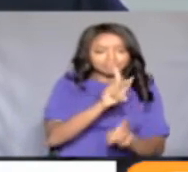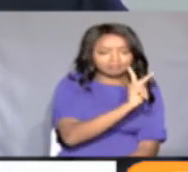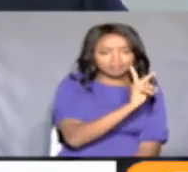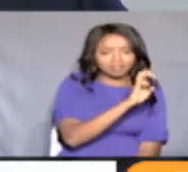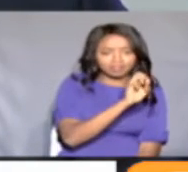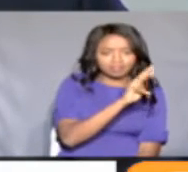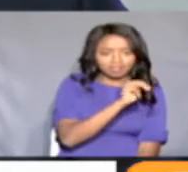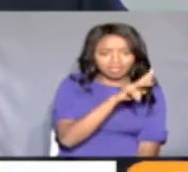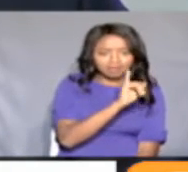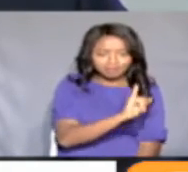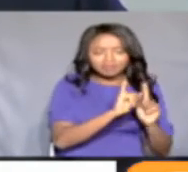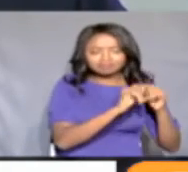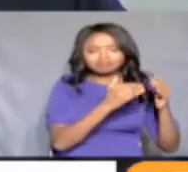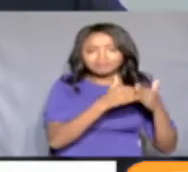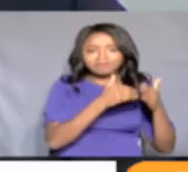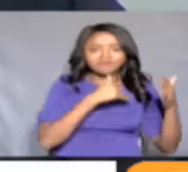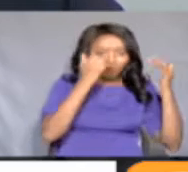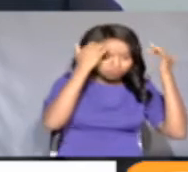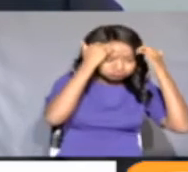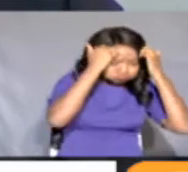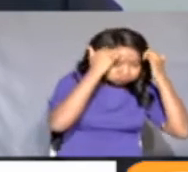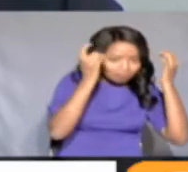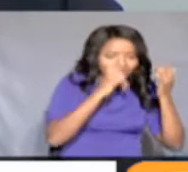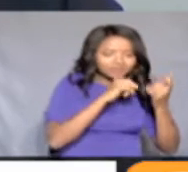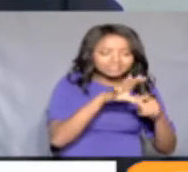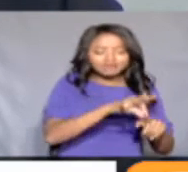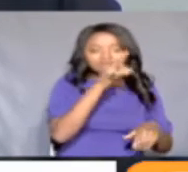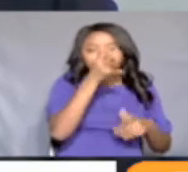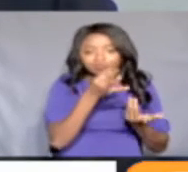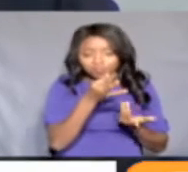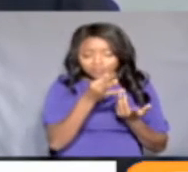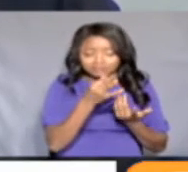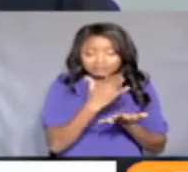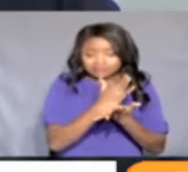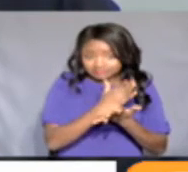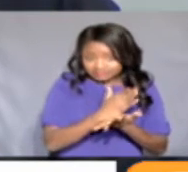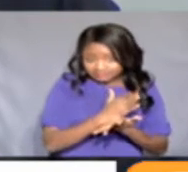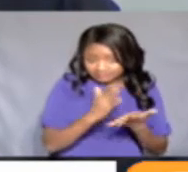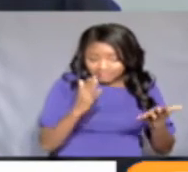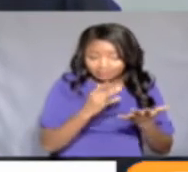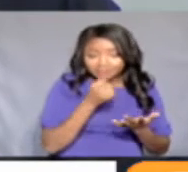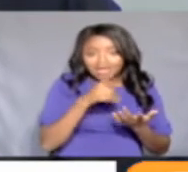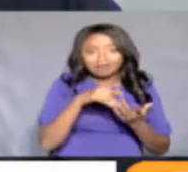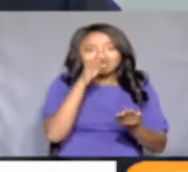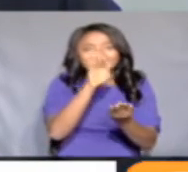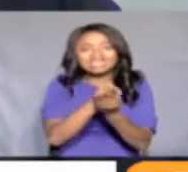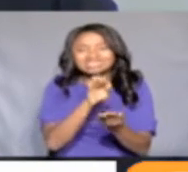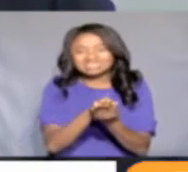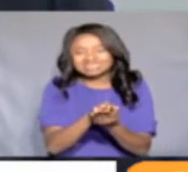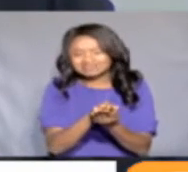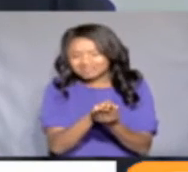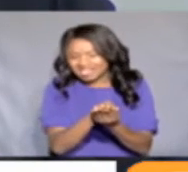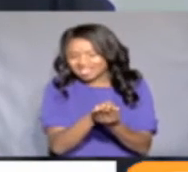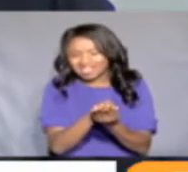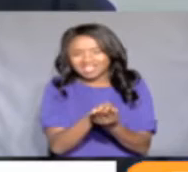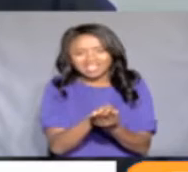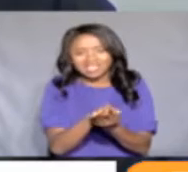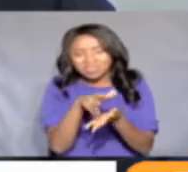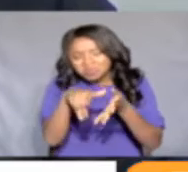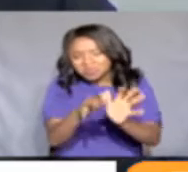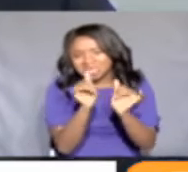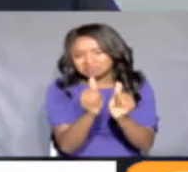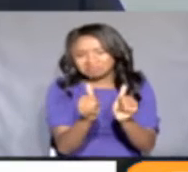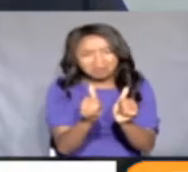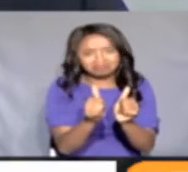that some of the herbal medicines were manufactured or stored in an improper way, thus leading